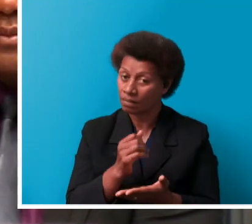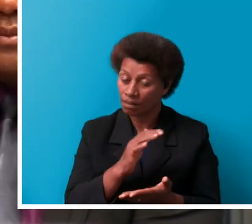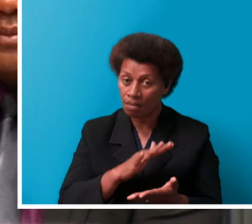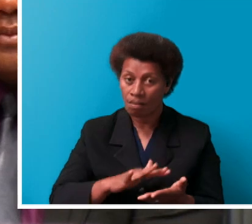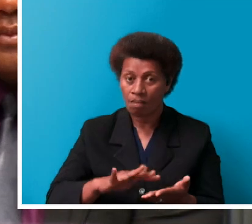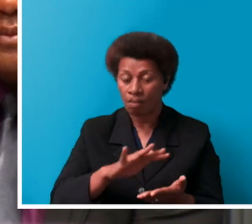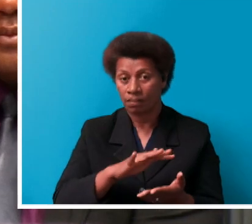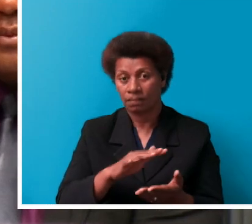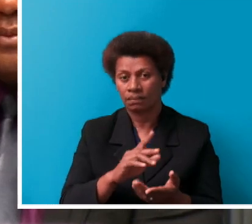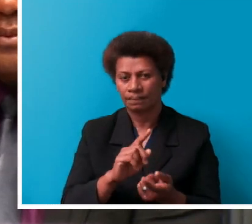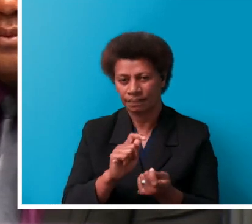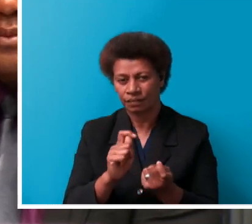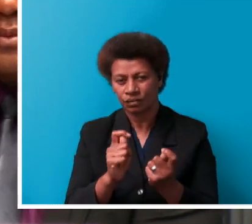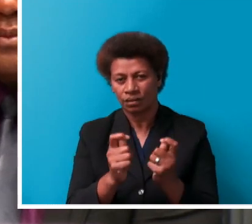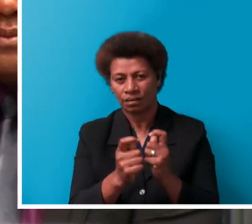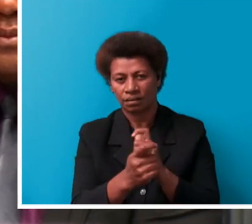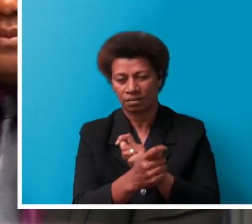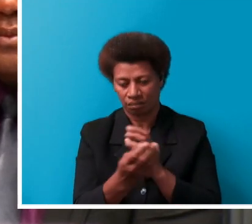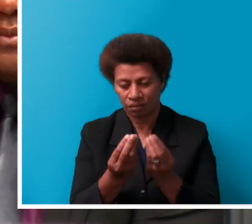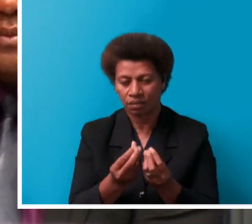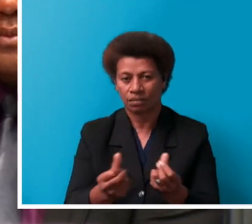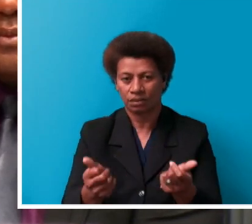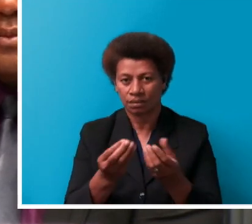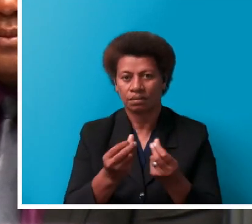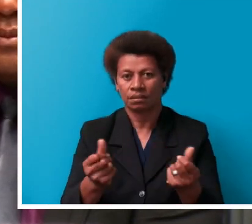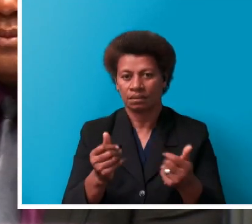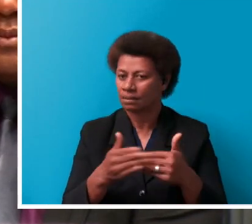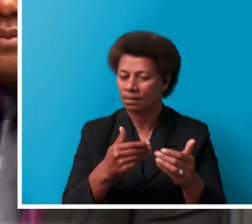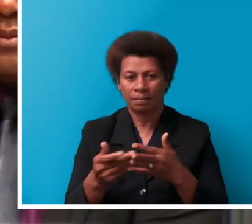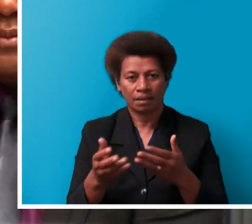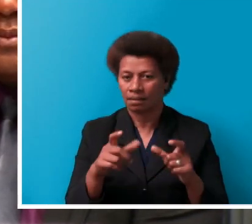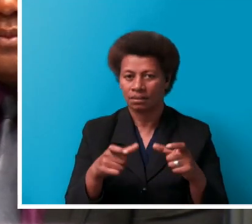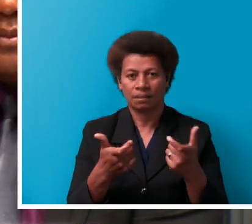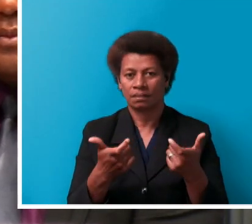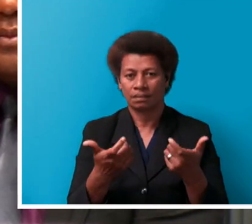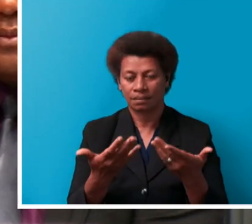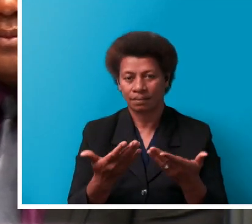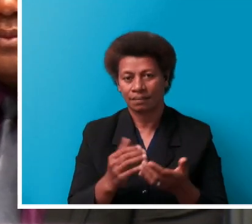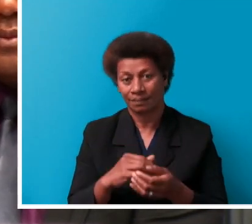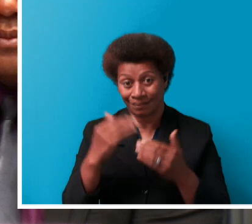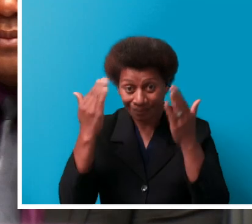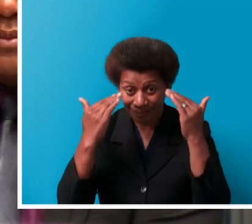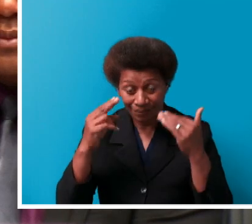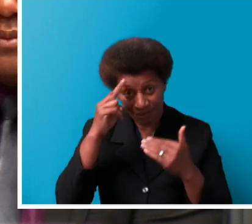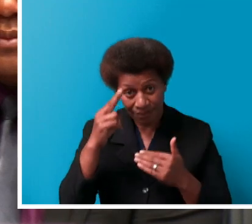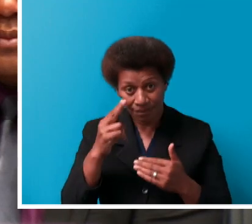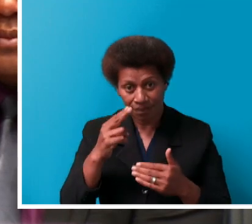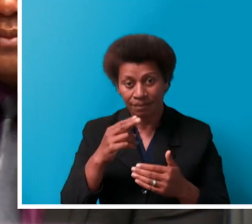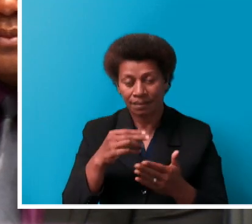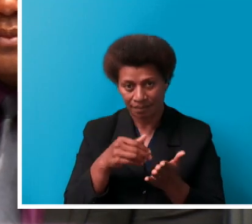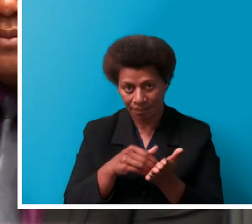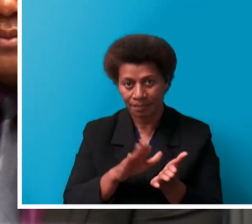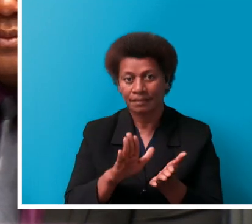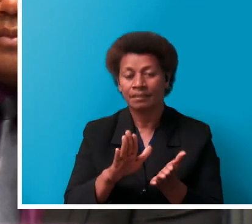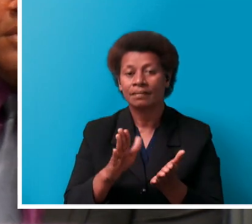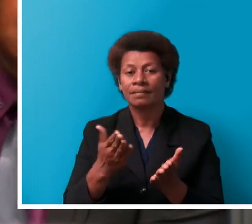turning no matter the challenges we face. Mr. Speaker, sir, I commend and fully support the motion by the Honourable